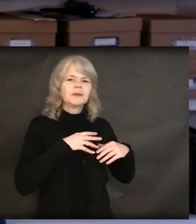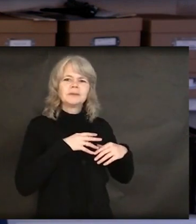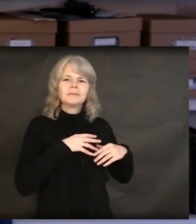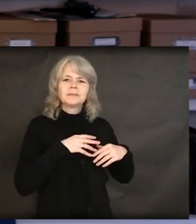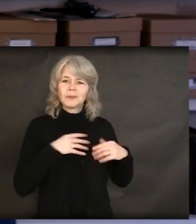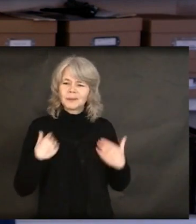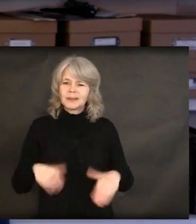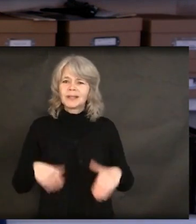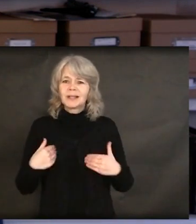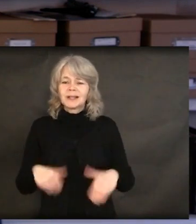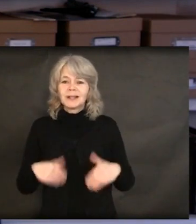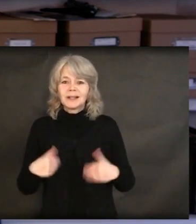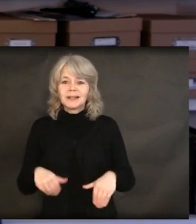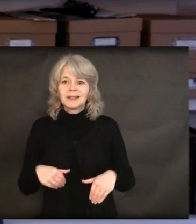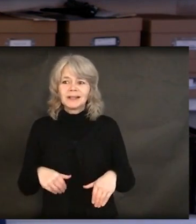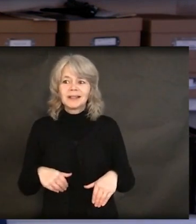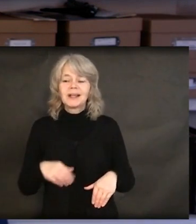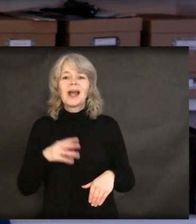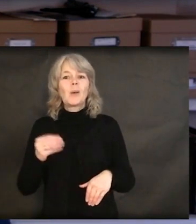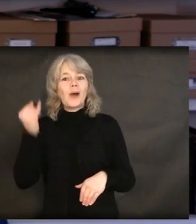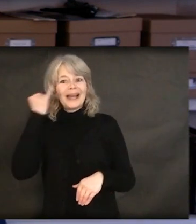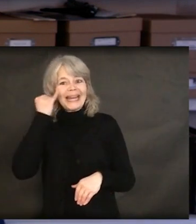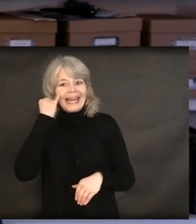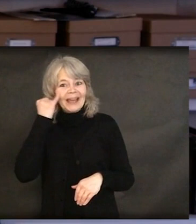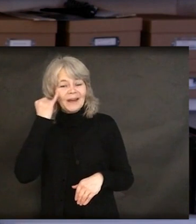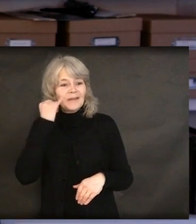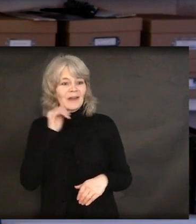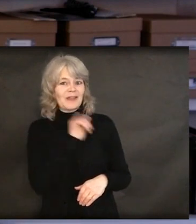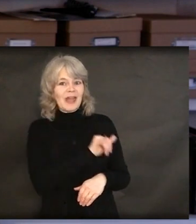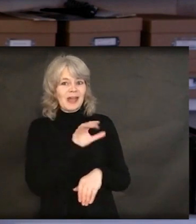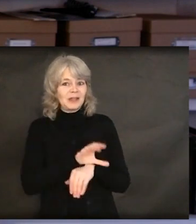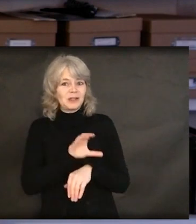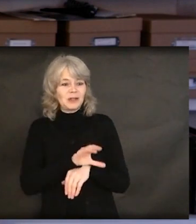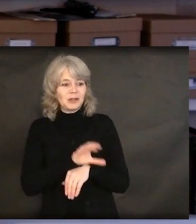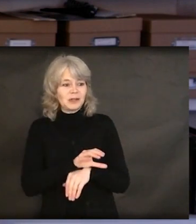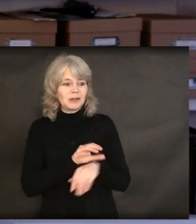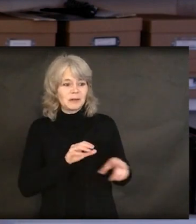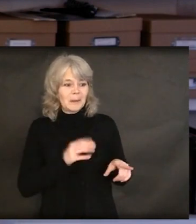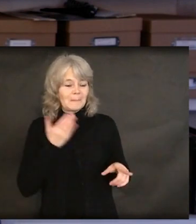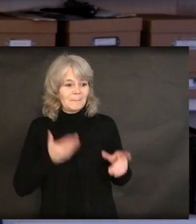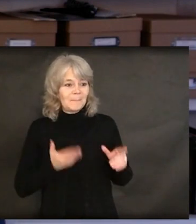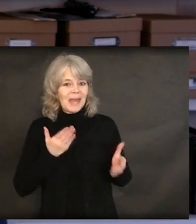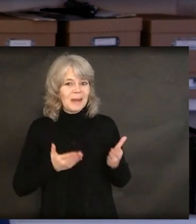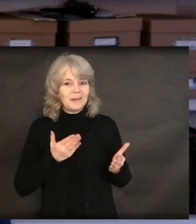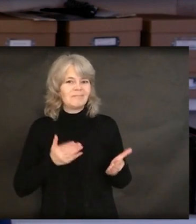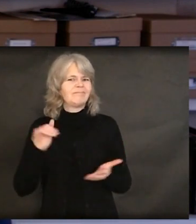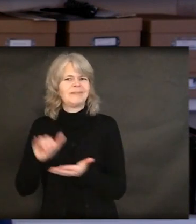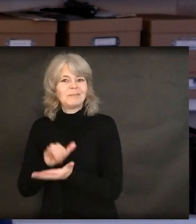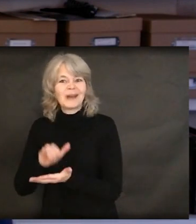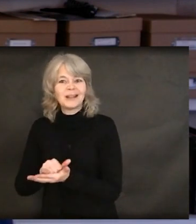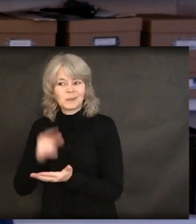And even more daunting, what if this kind of church proves impossible for